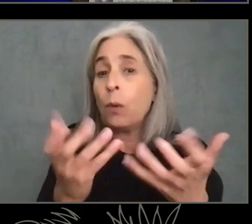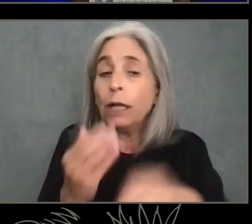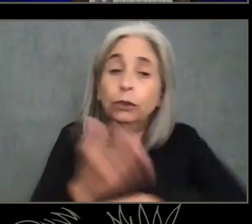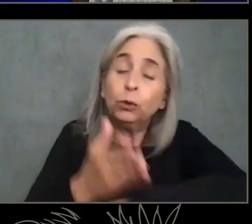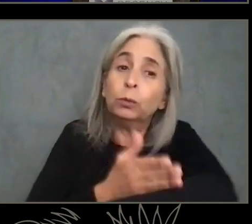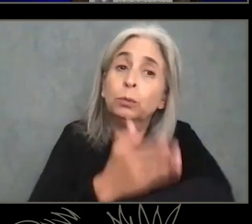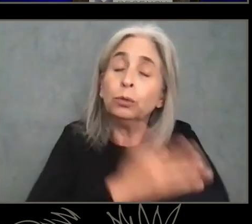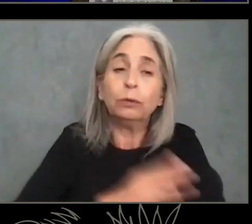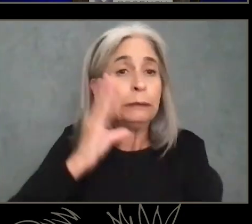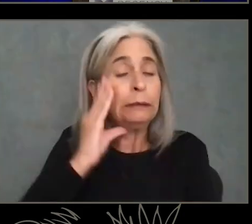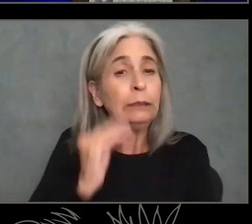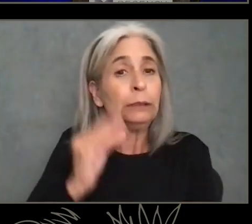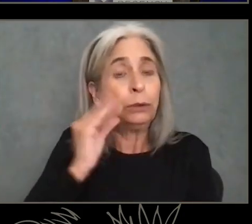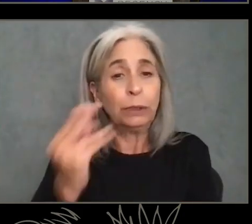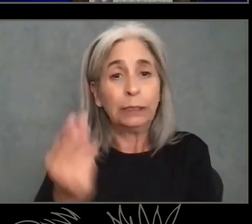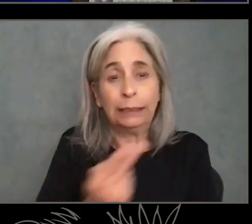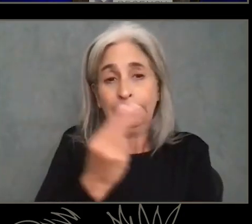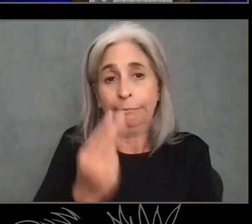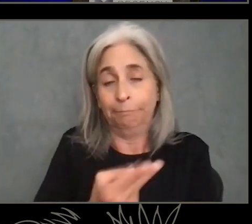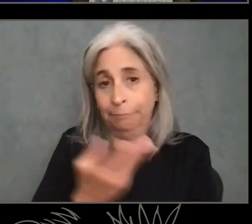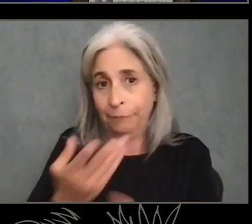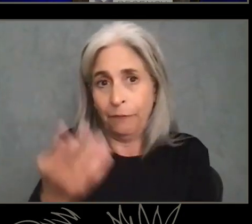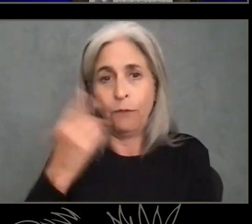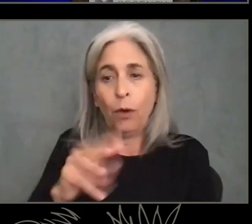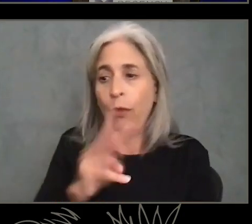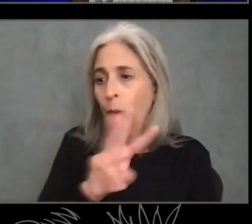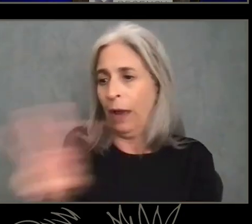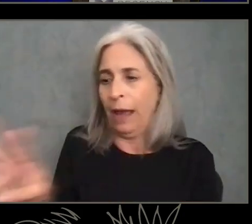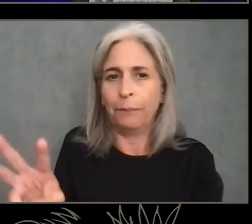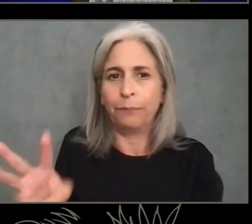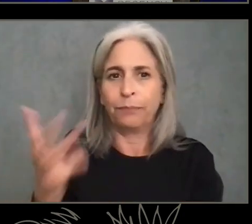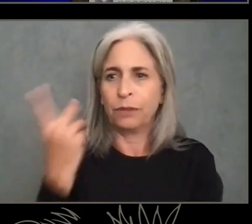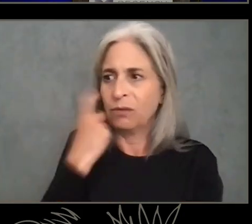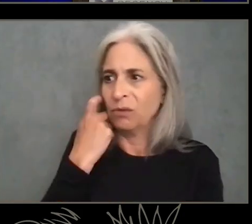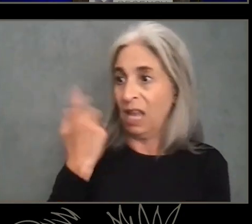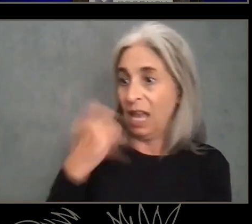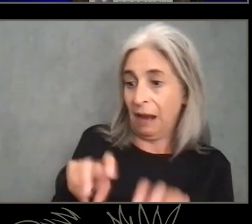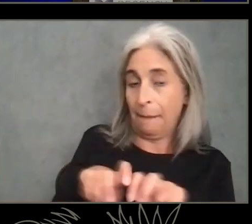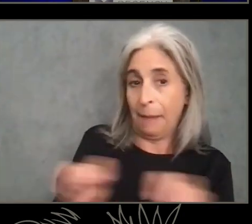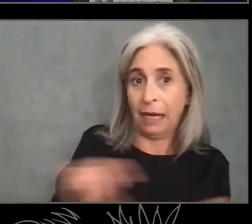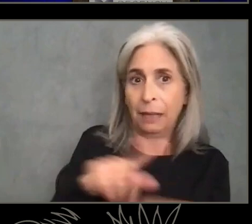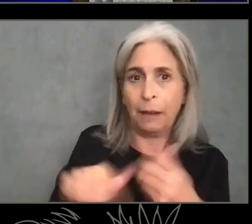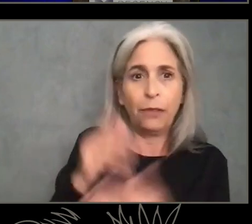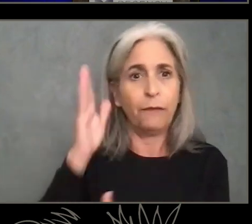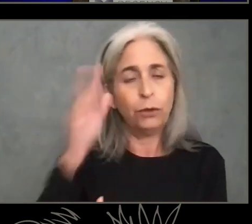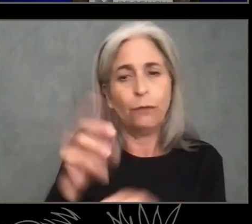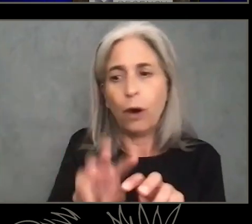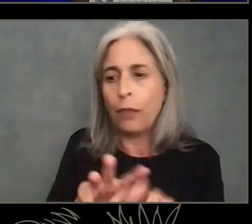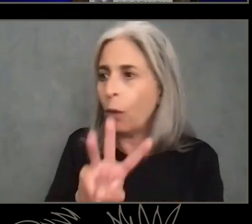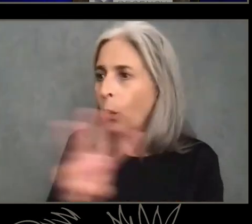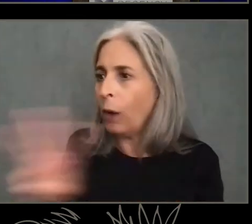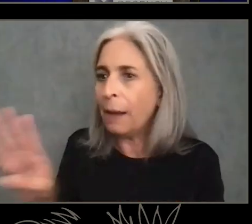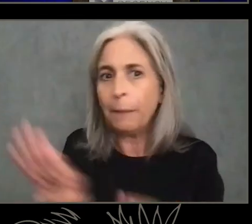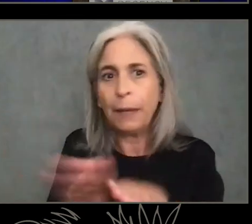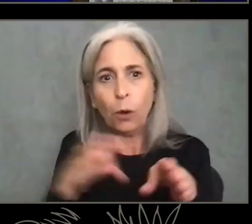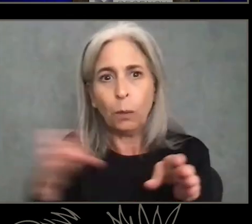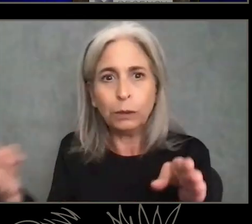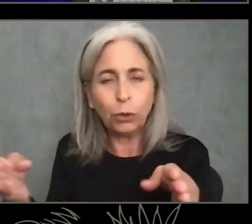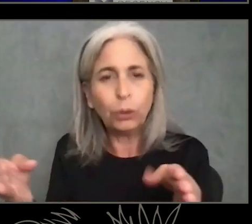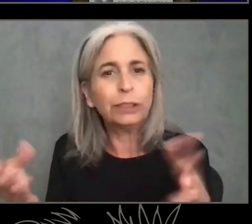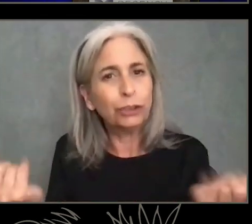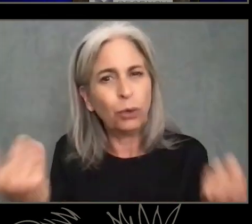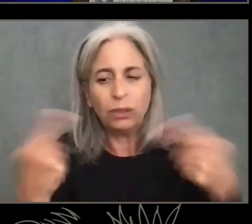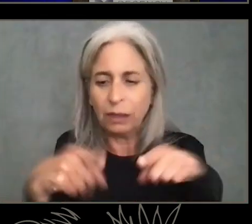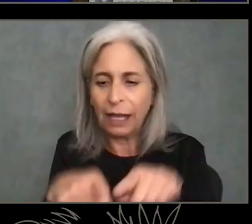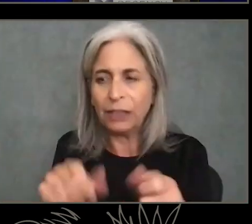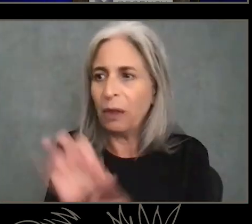the developer experience, we're building for the web, of course. And we just had a panel about the future and building for the web and open source, so falls right